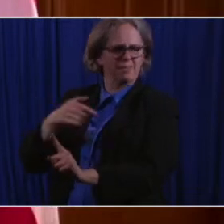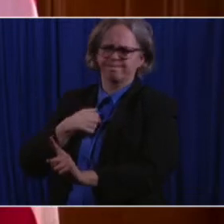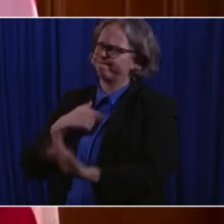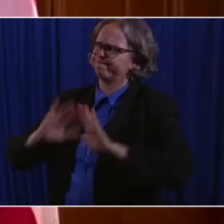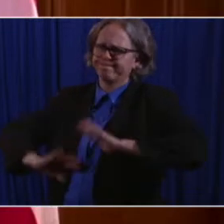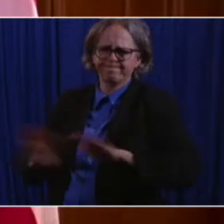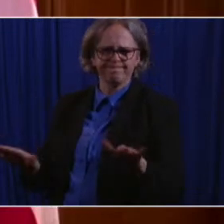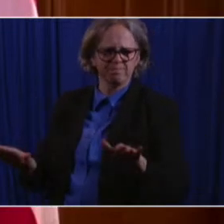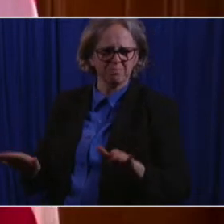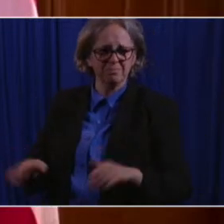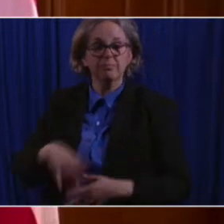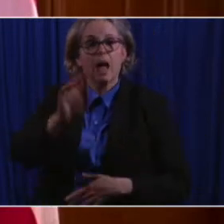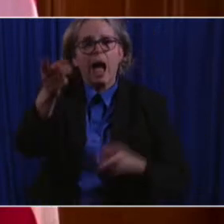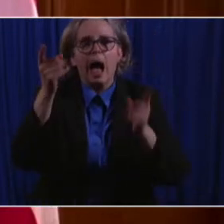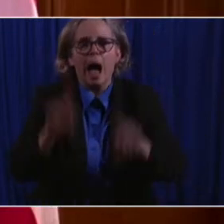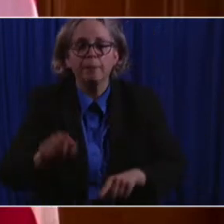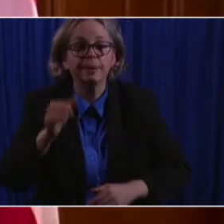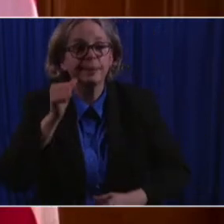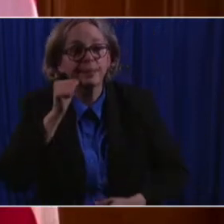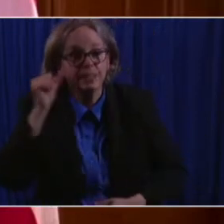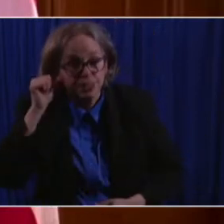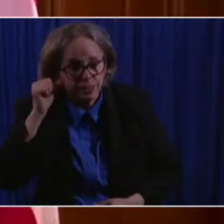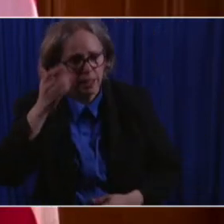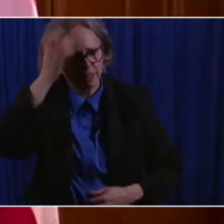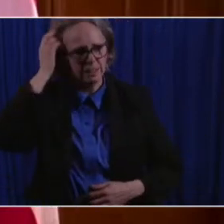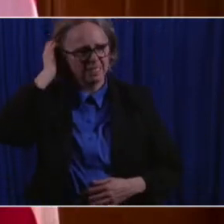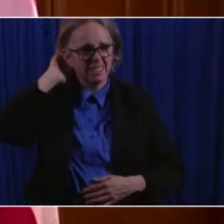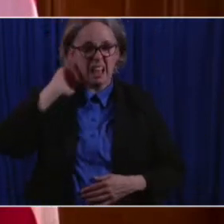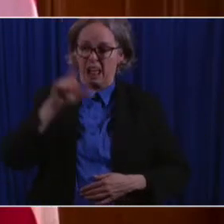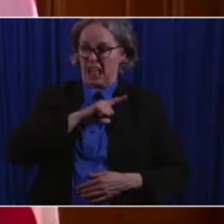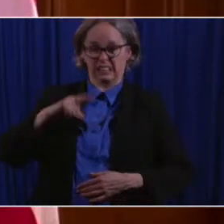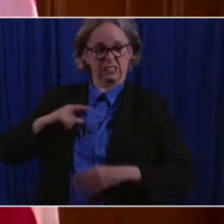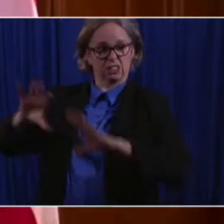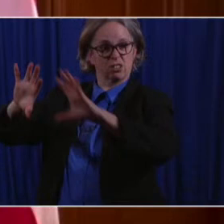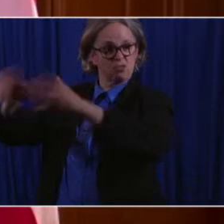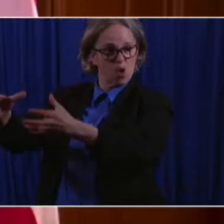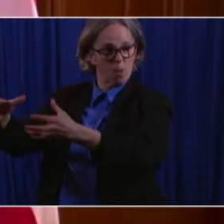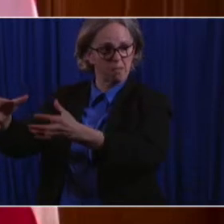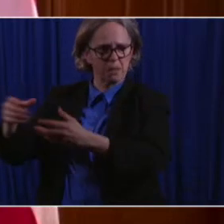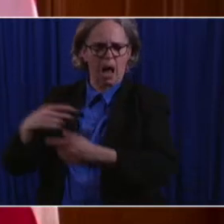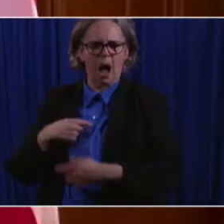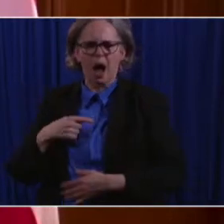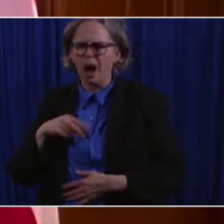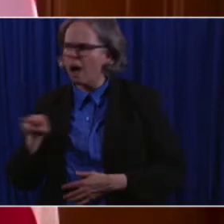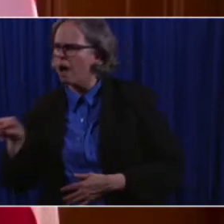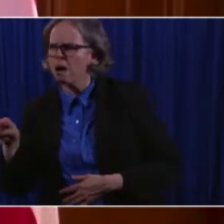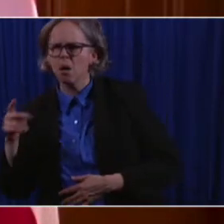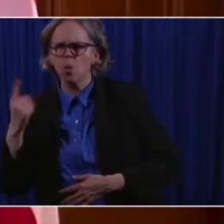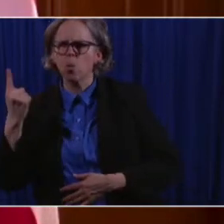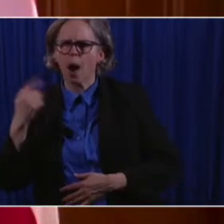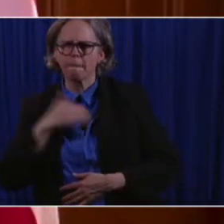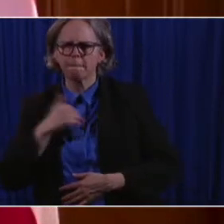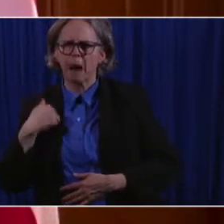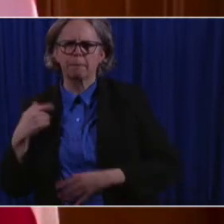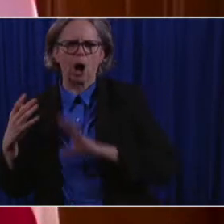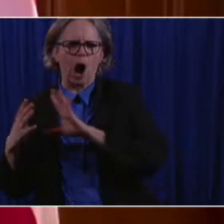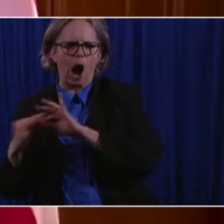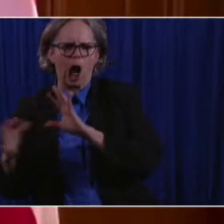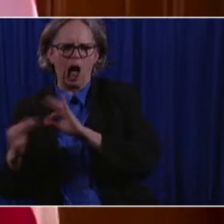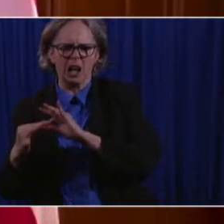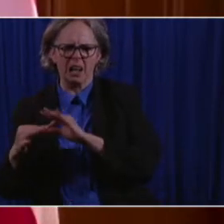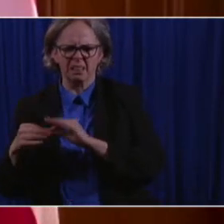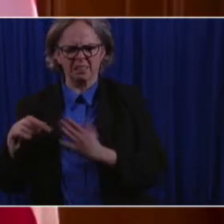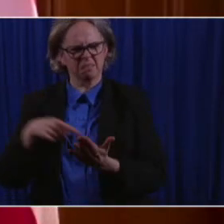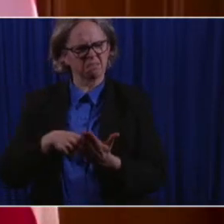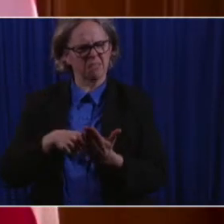one member, a very prominent person, who talked about some of the problems with the bill. And